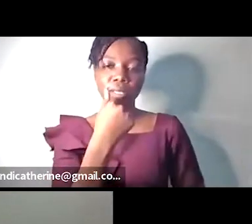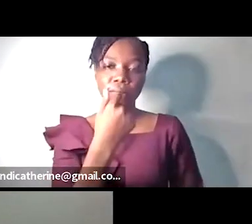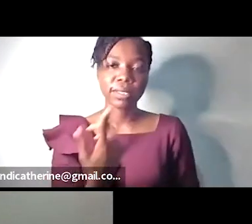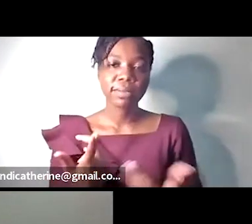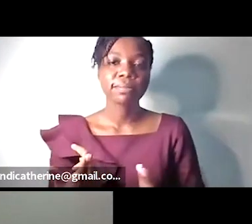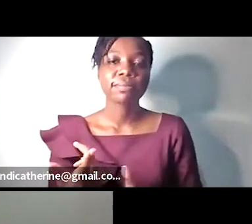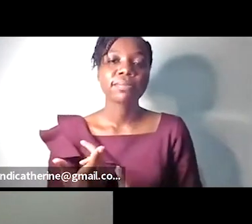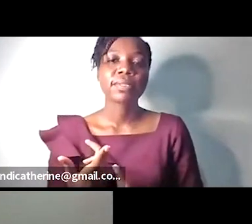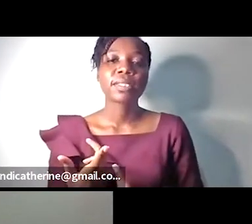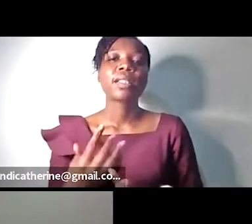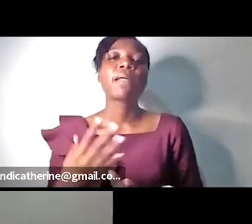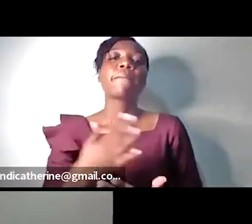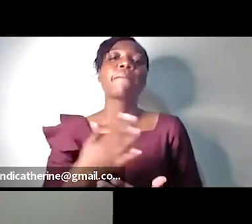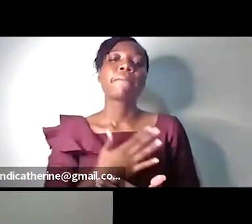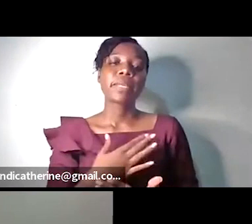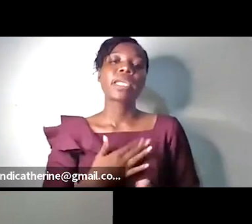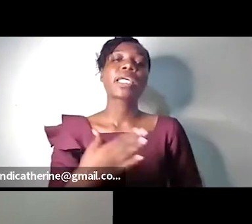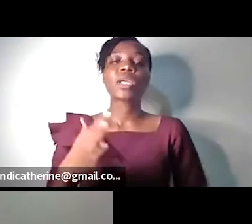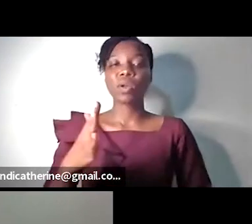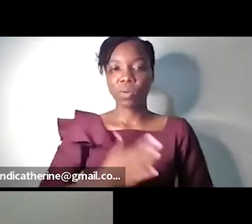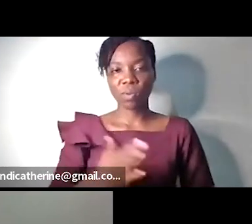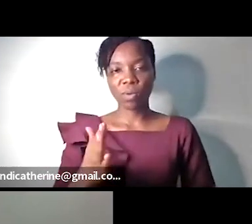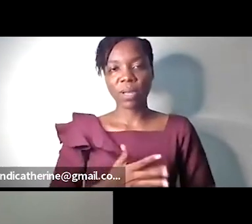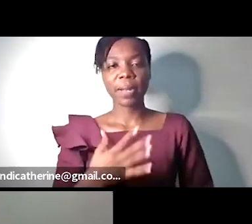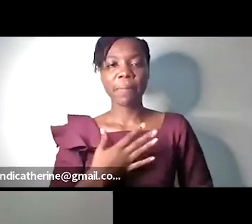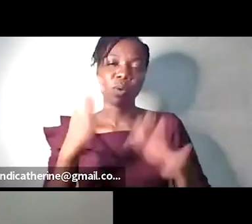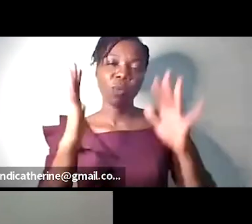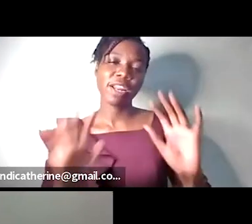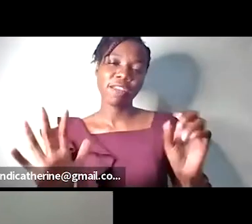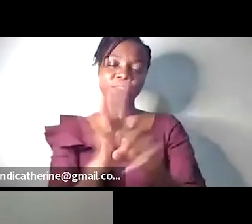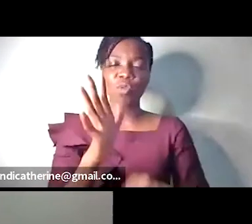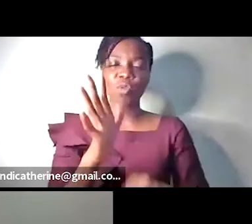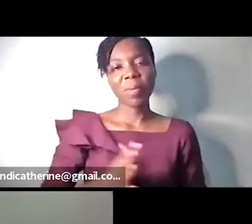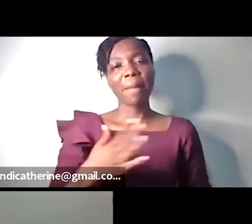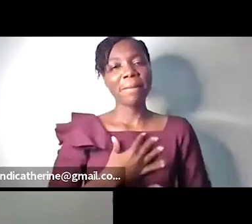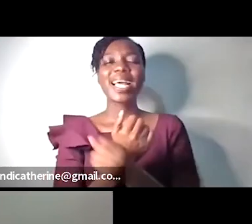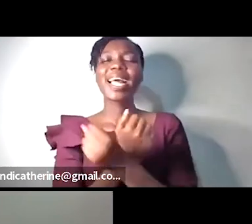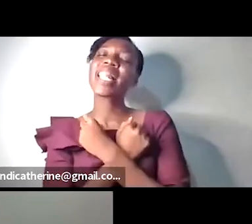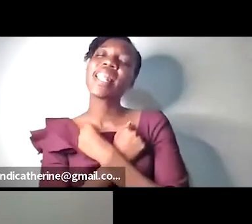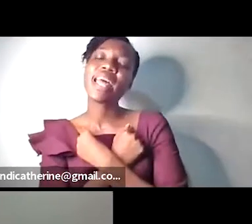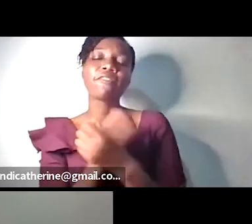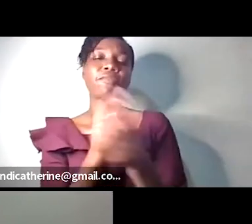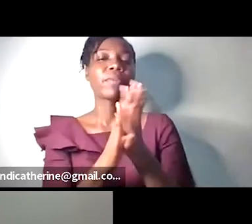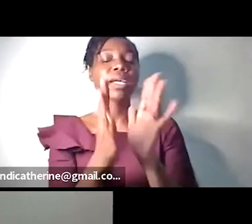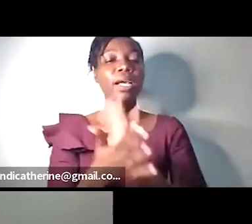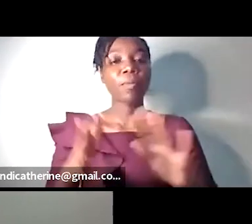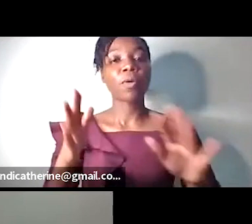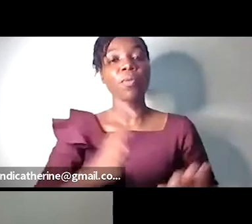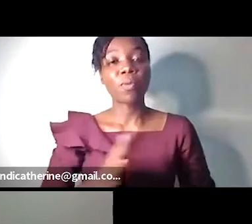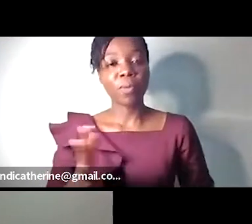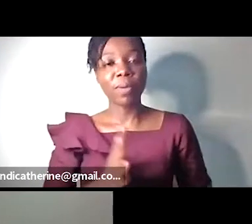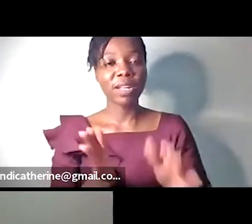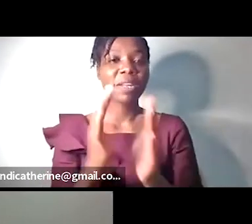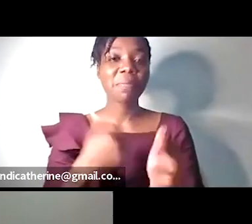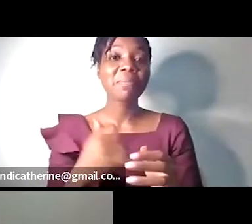I am a phenomenal woman. I'm an amazing woman. I love being a woman. I'd not exchange it for anything